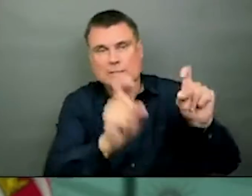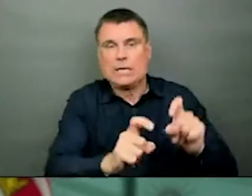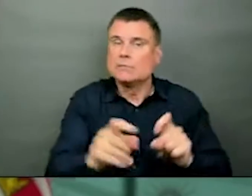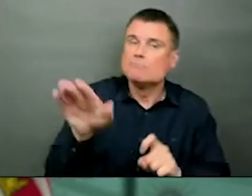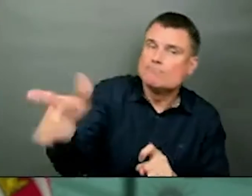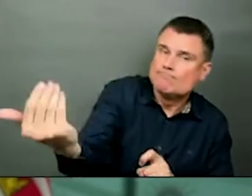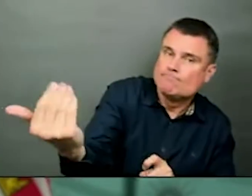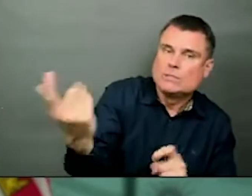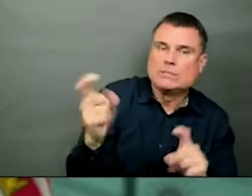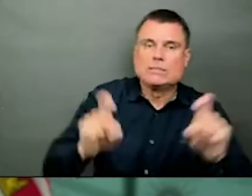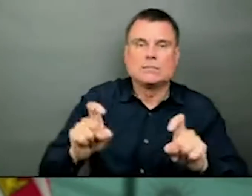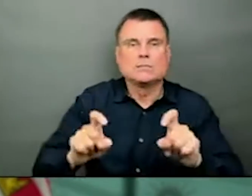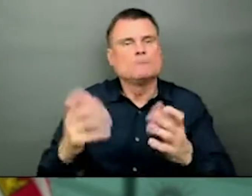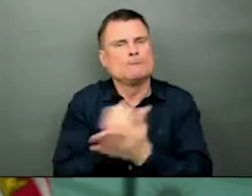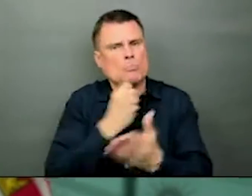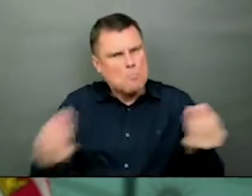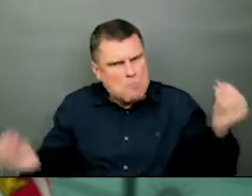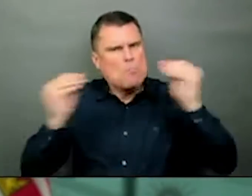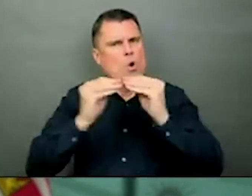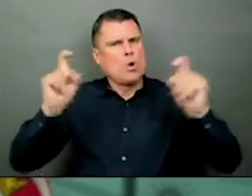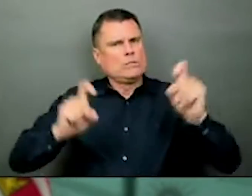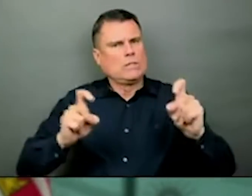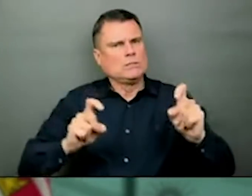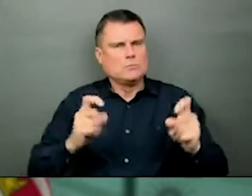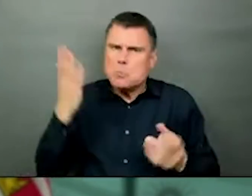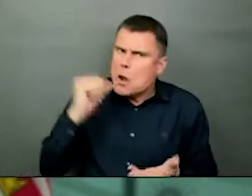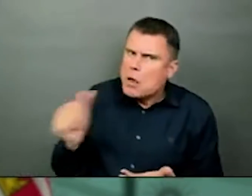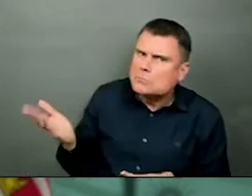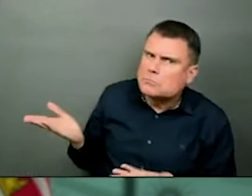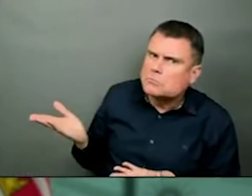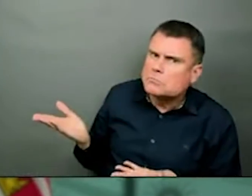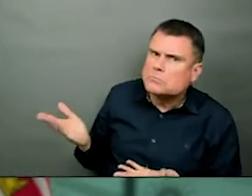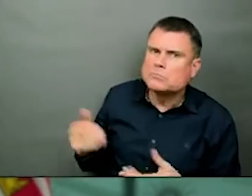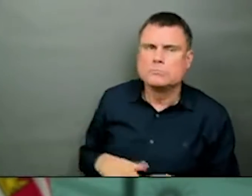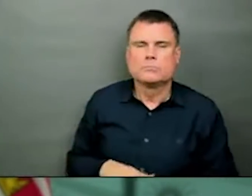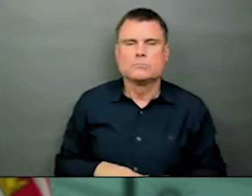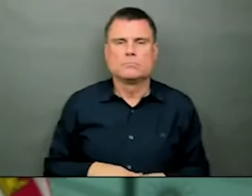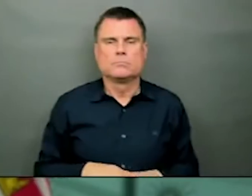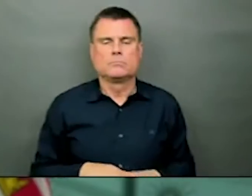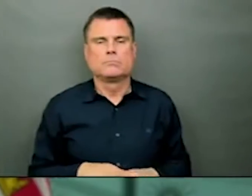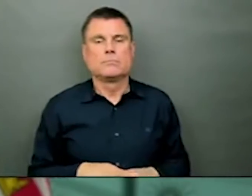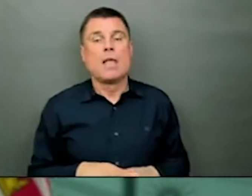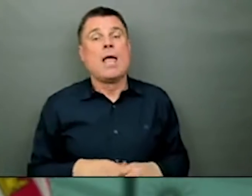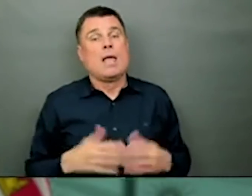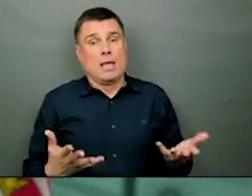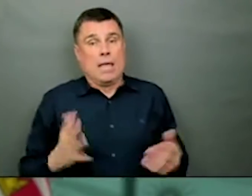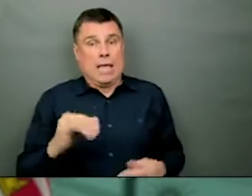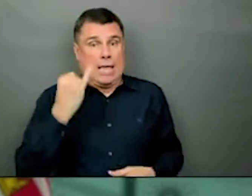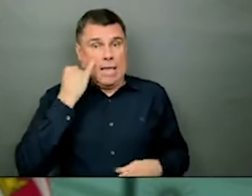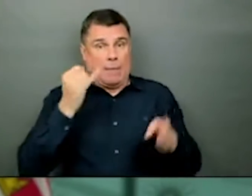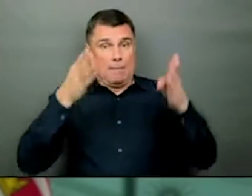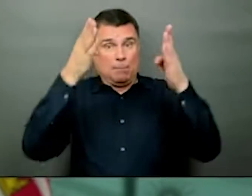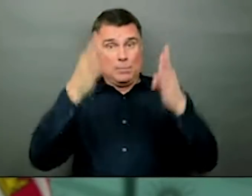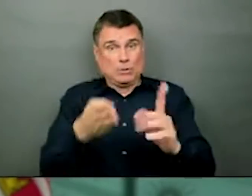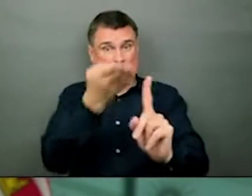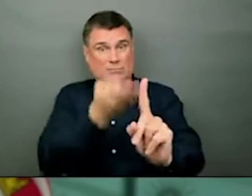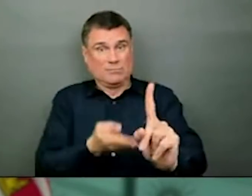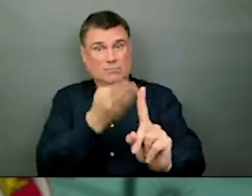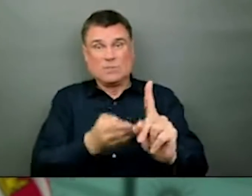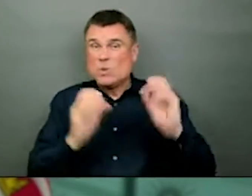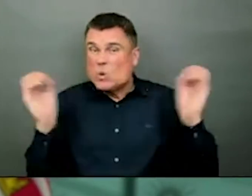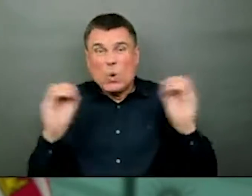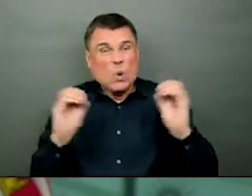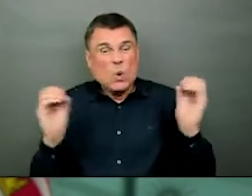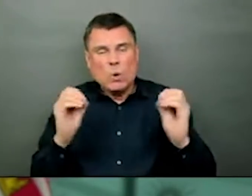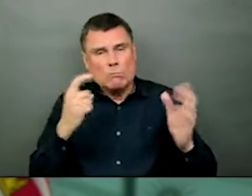symptoms is actually not a strategy that has been proven to be particularly helpful. And again, our testing guidelines in British Columbia have actually quite a